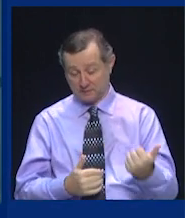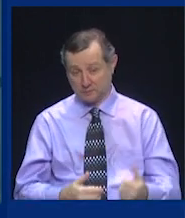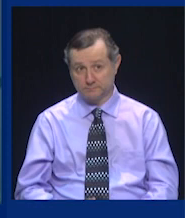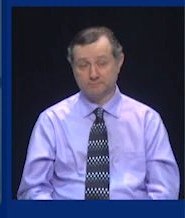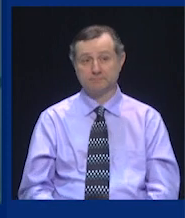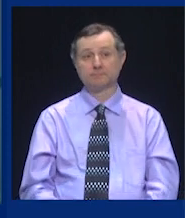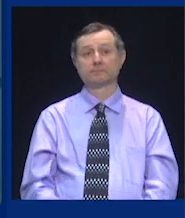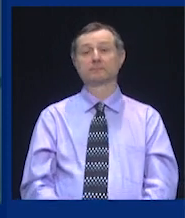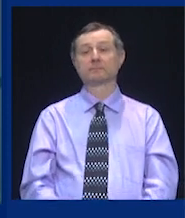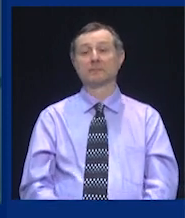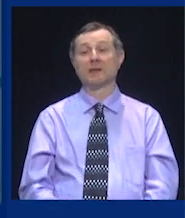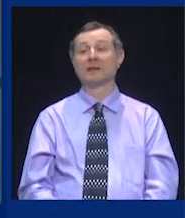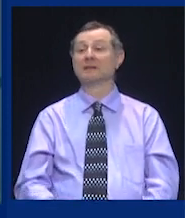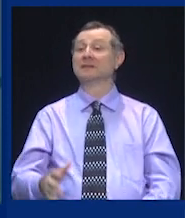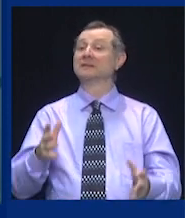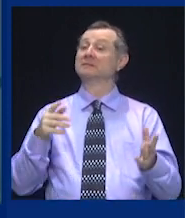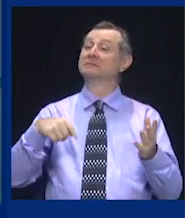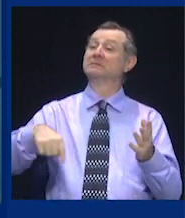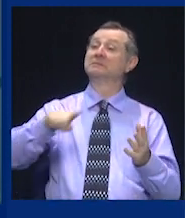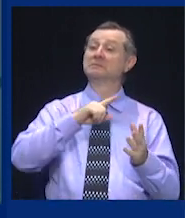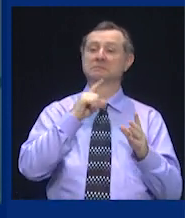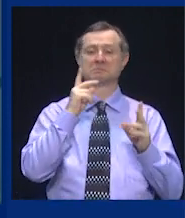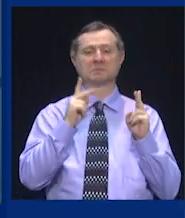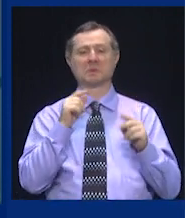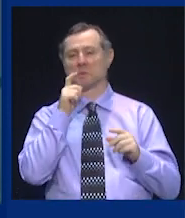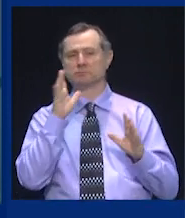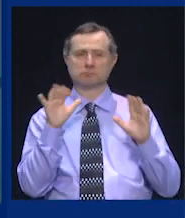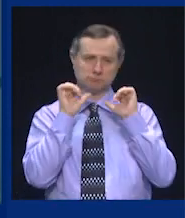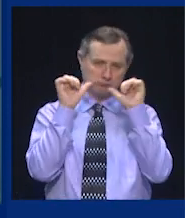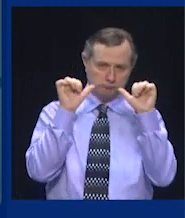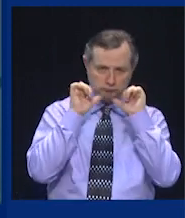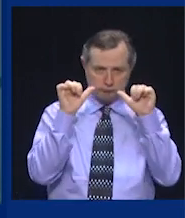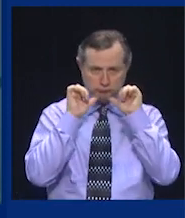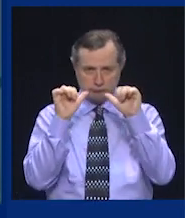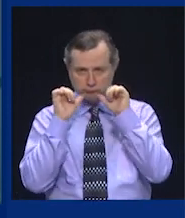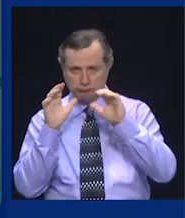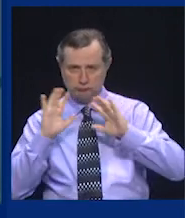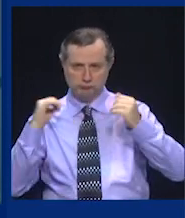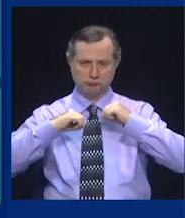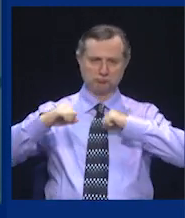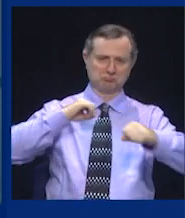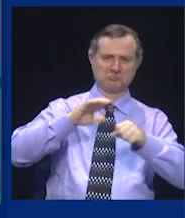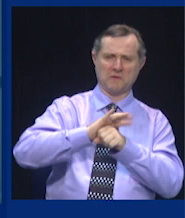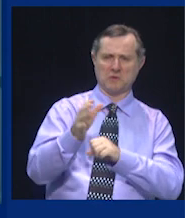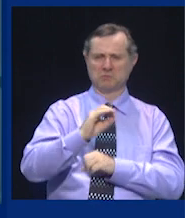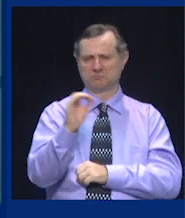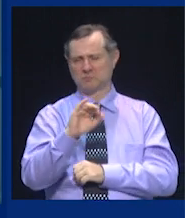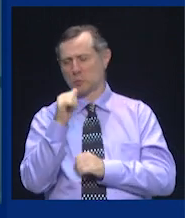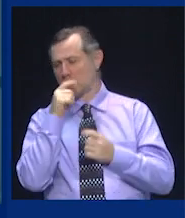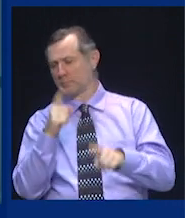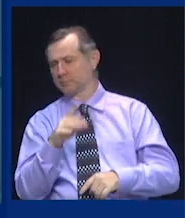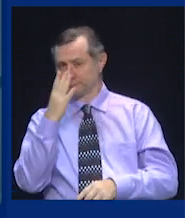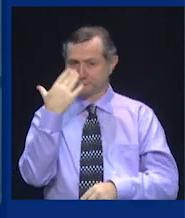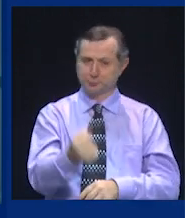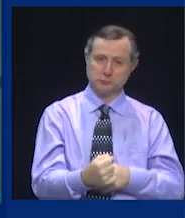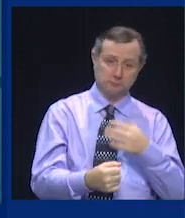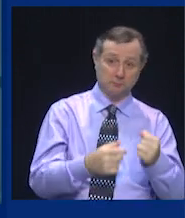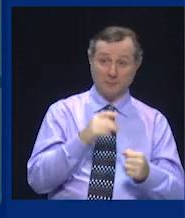denial of COVID failed the United States as a policy and a